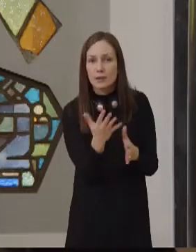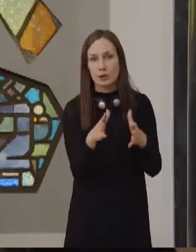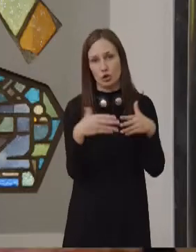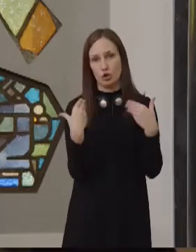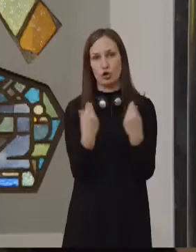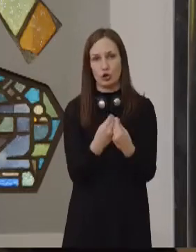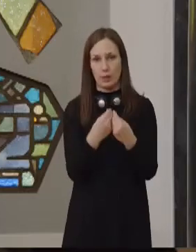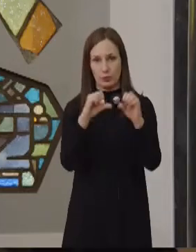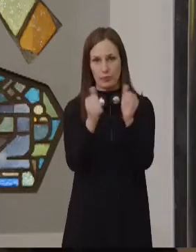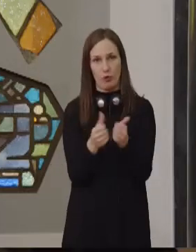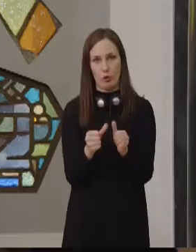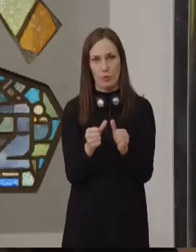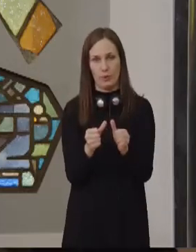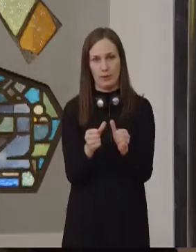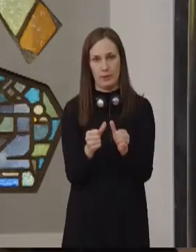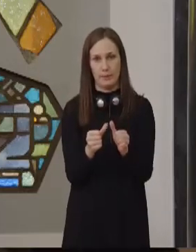and